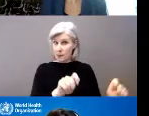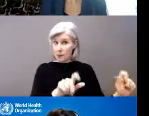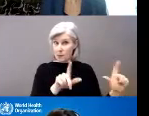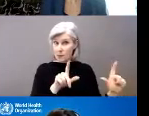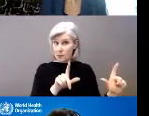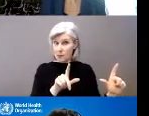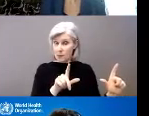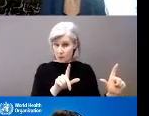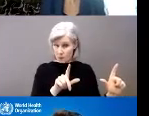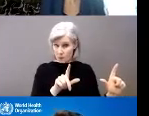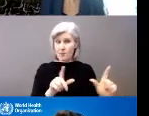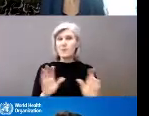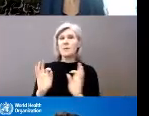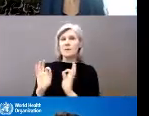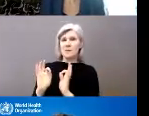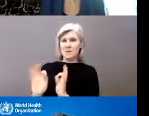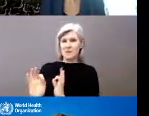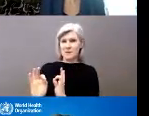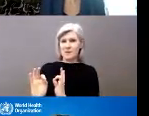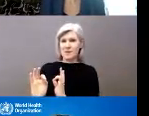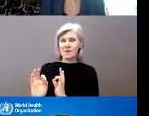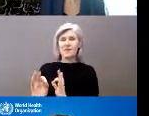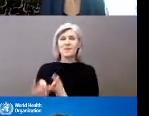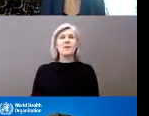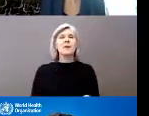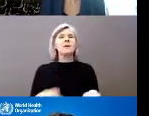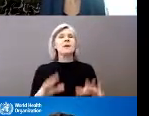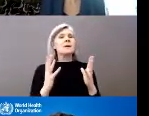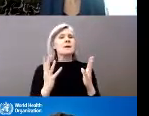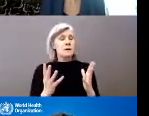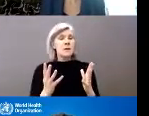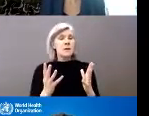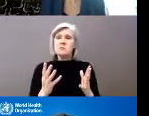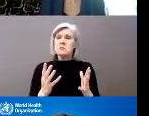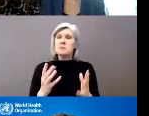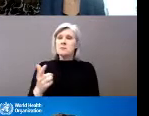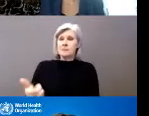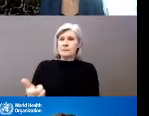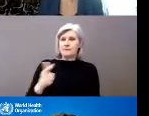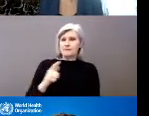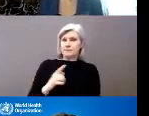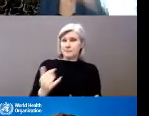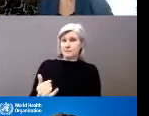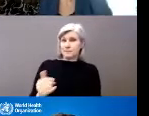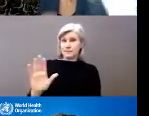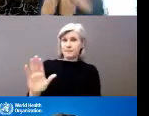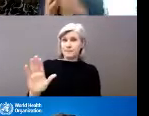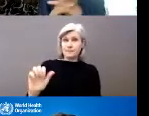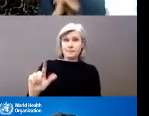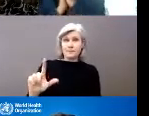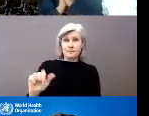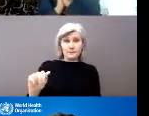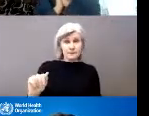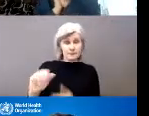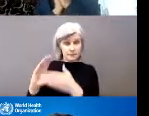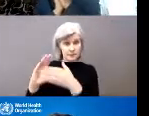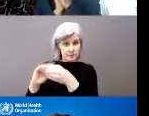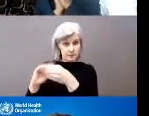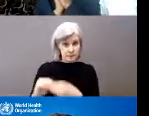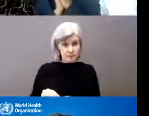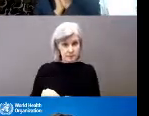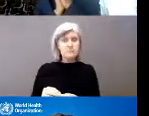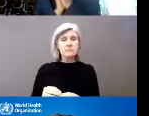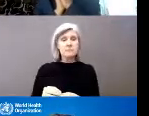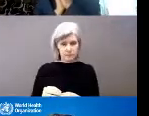Perfect, yeah. Great. So just following from what Alana was mentioning earlier. So today we did